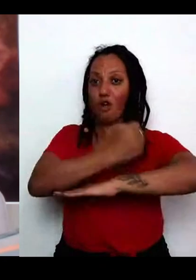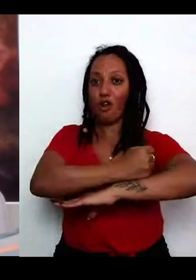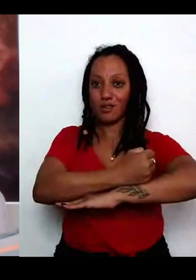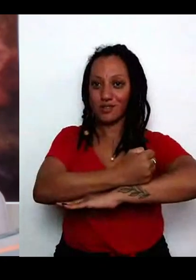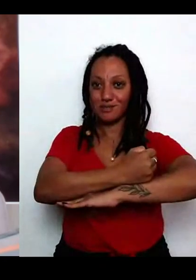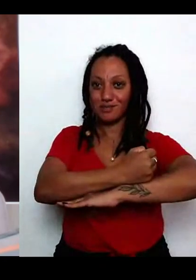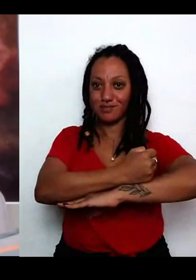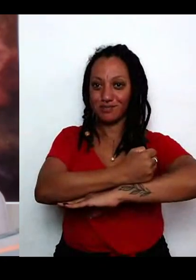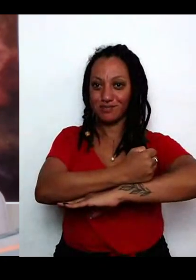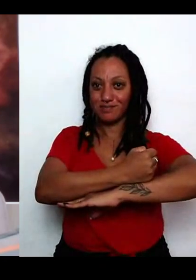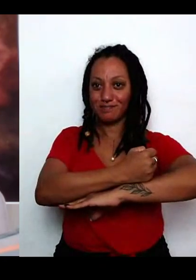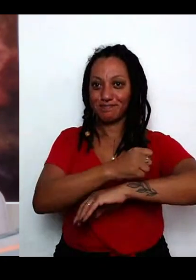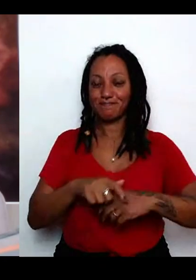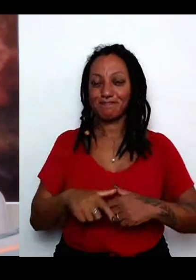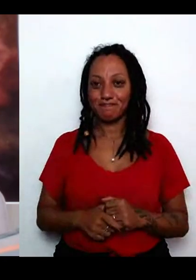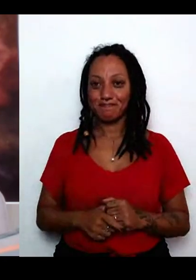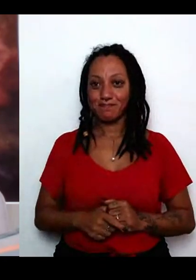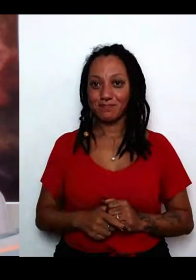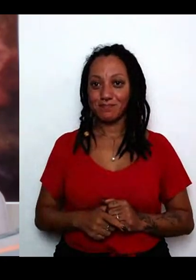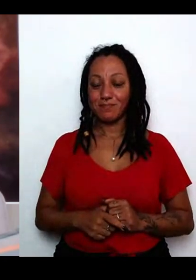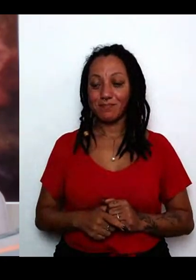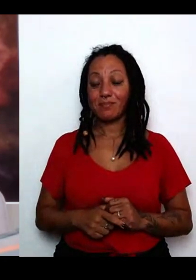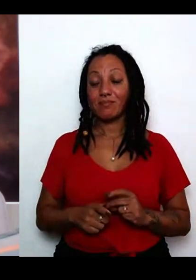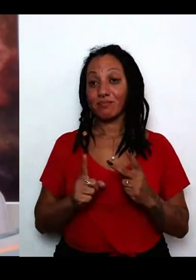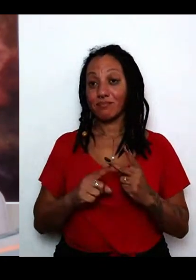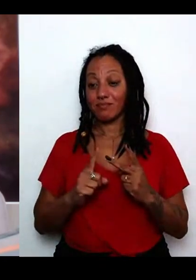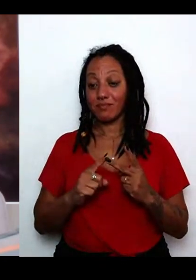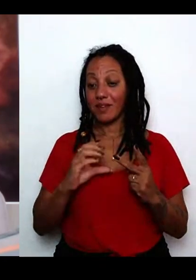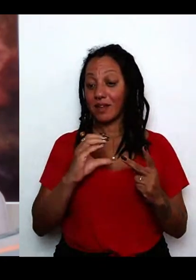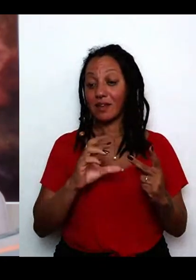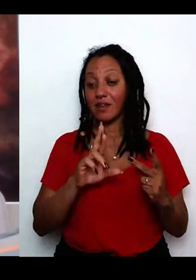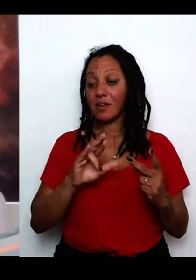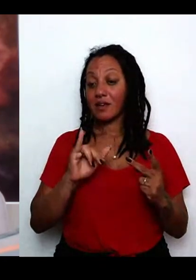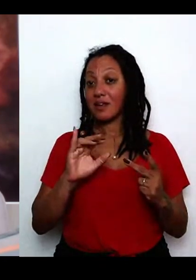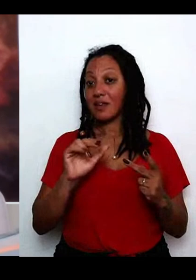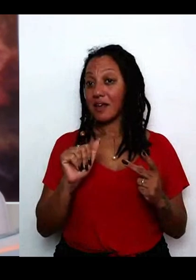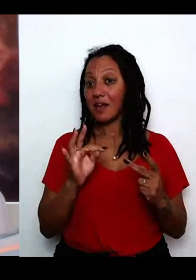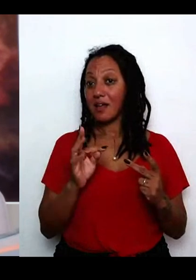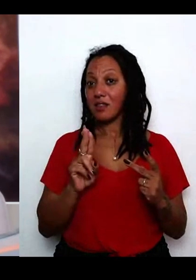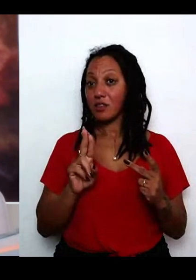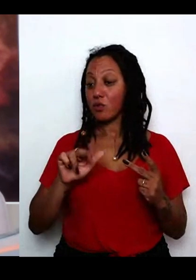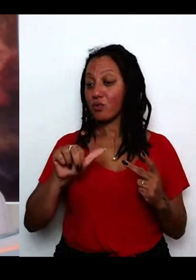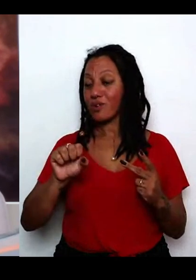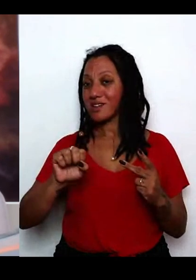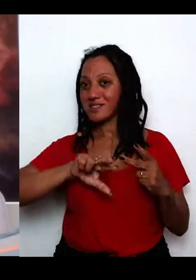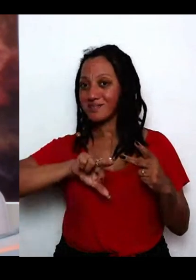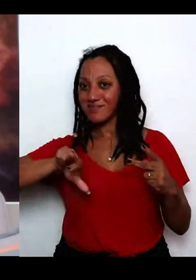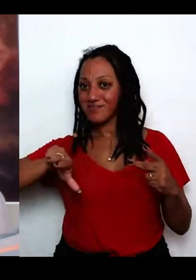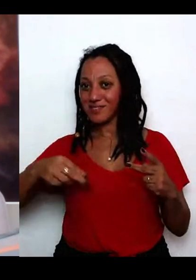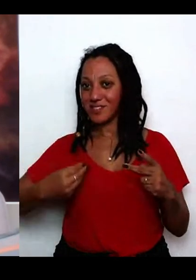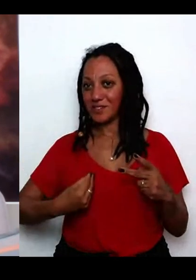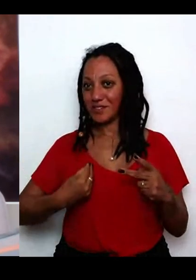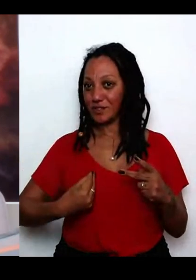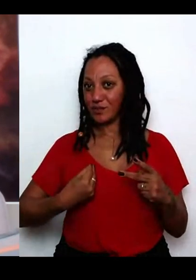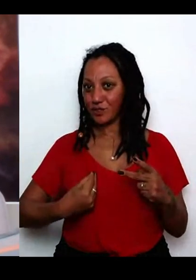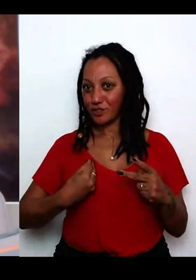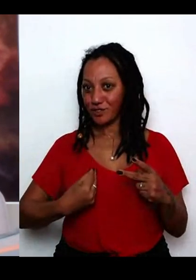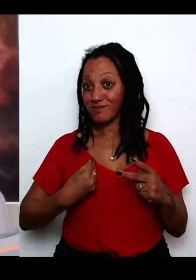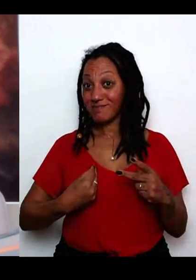discussed and I think all of us are concerned about how